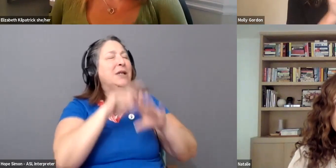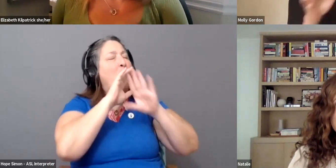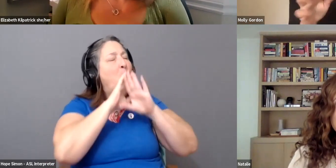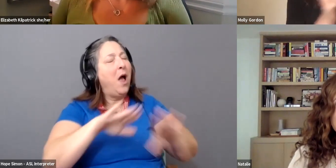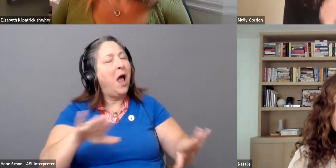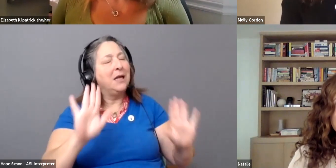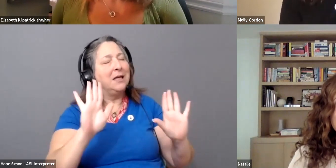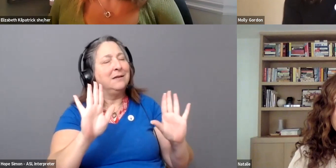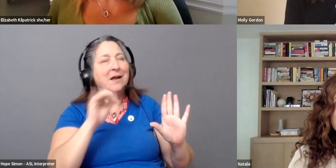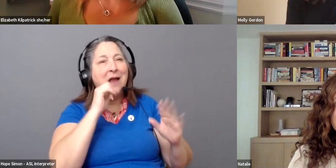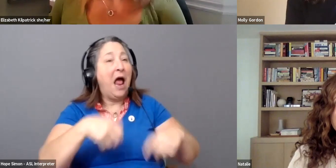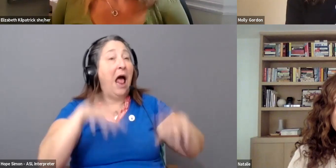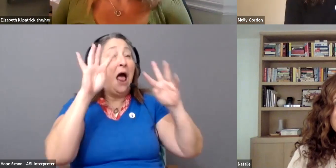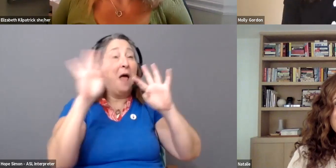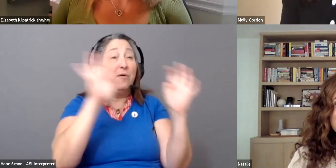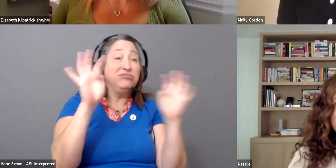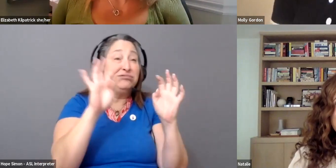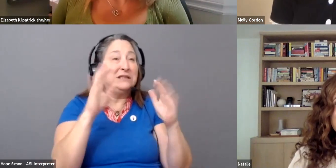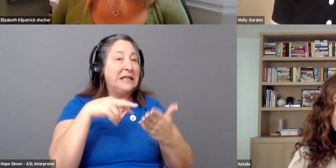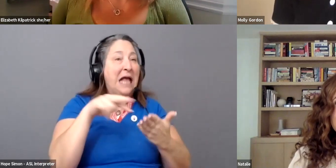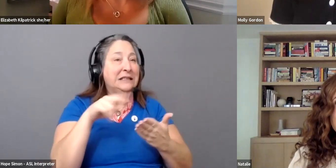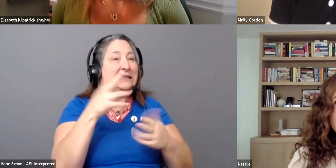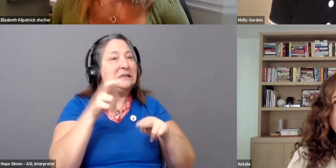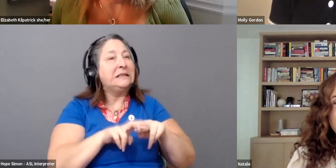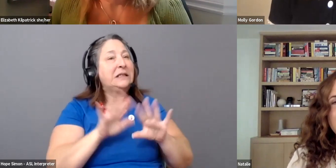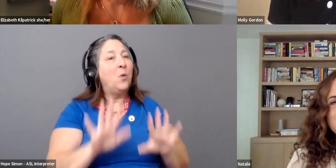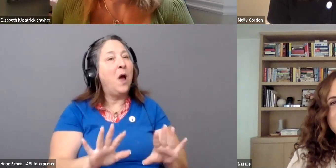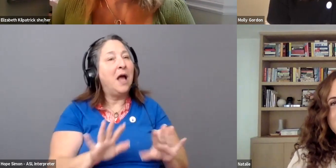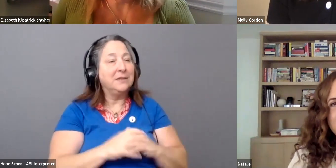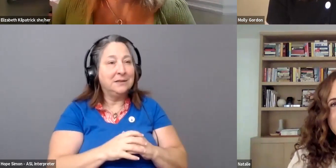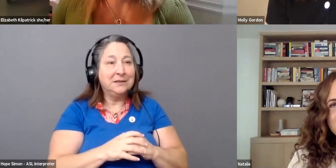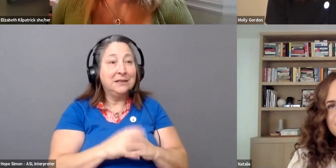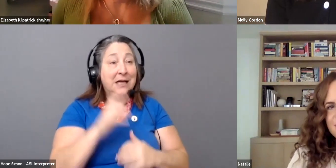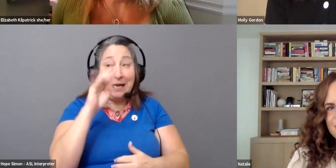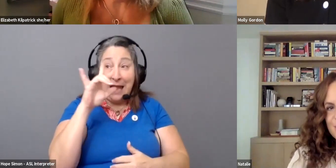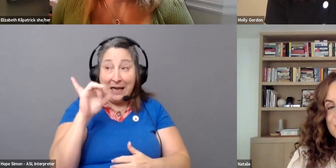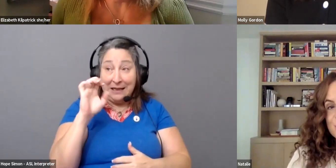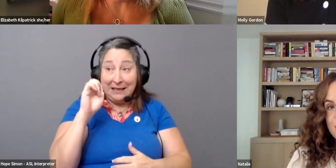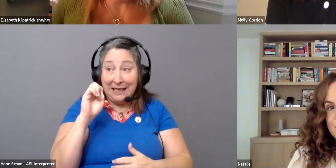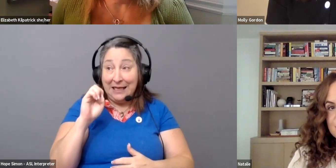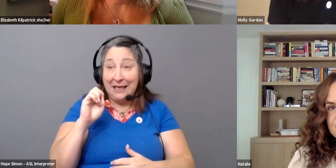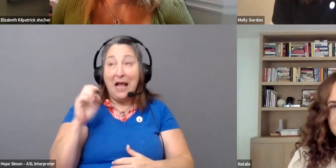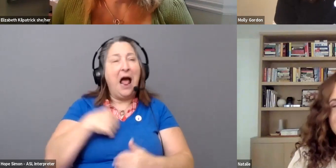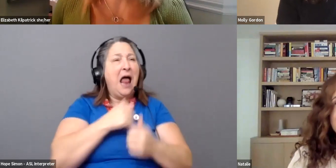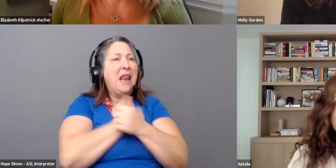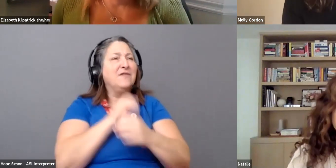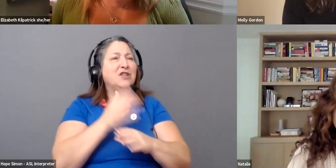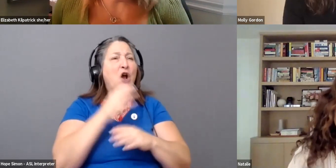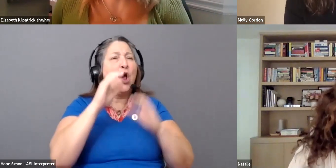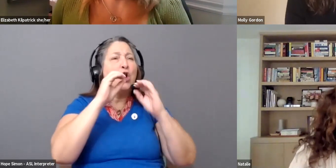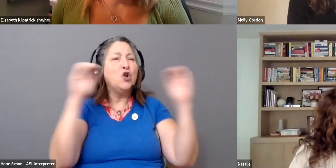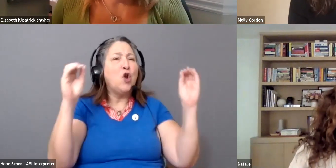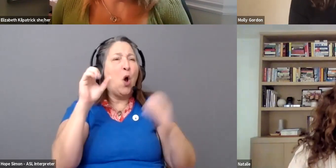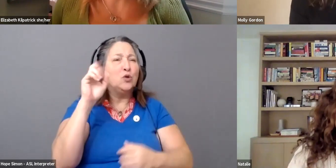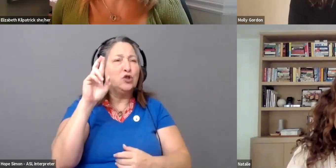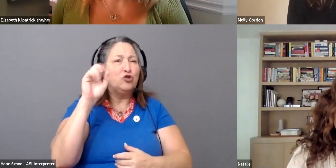times. How about you, Natalie? I mean, I really love No Scrubs. I think I love